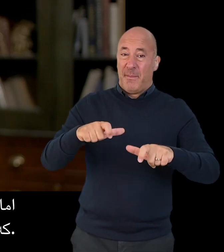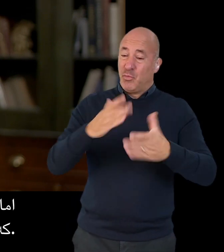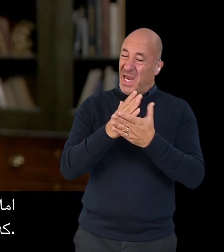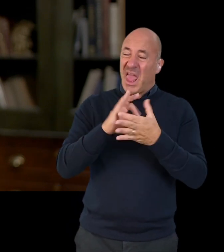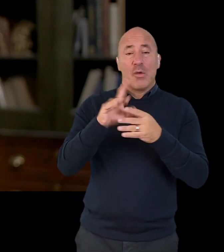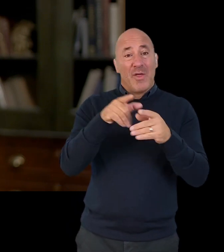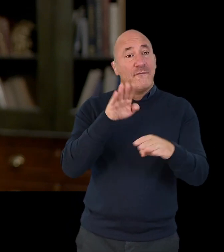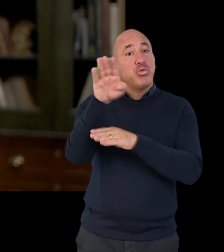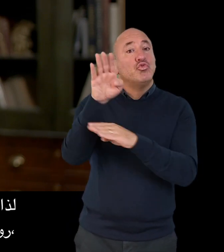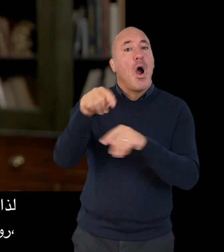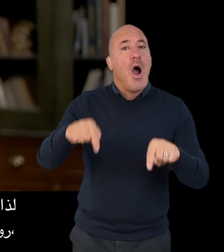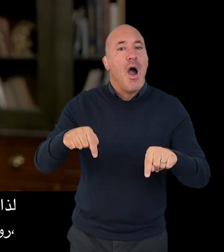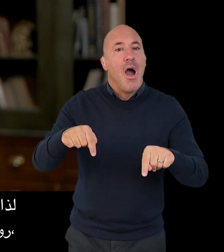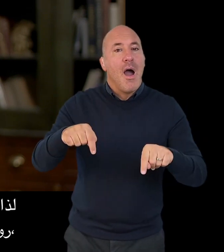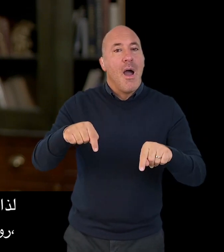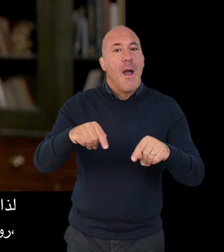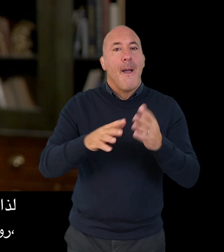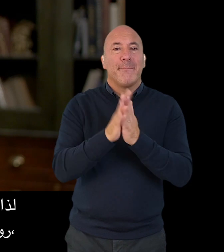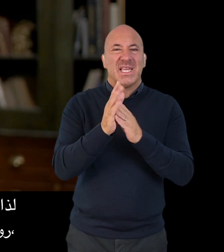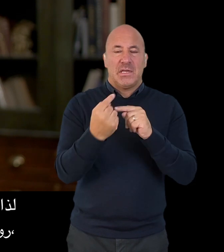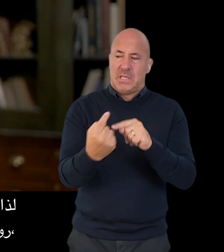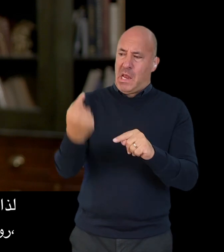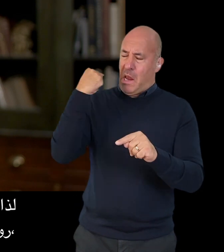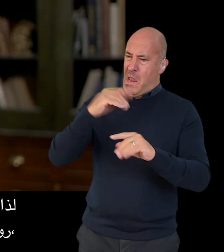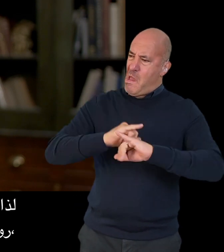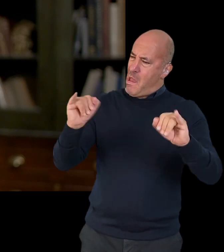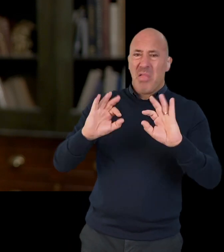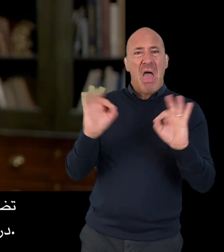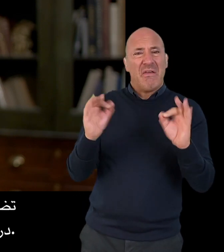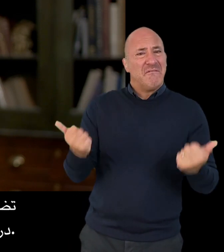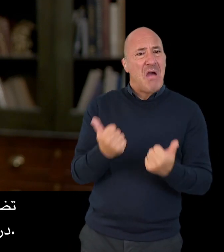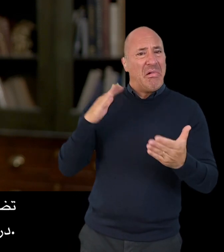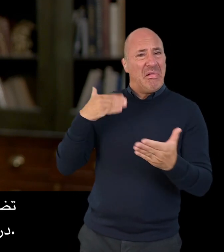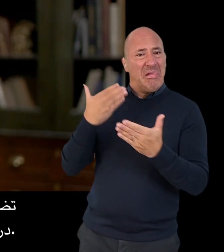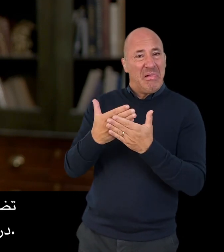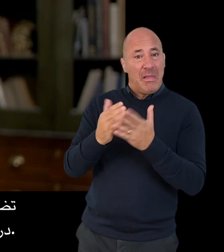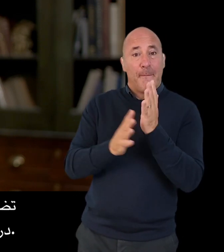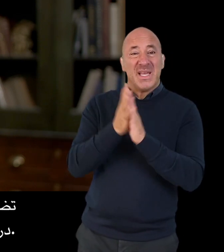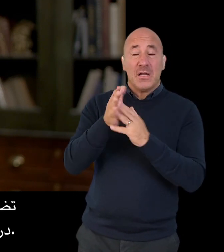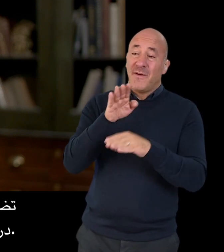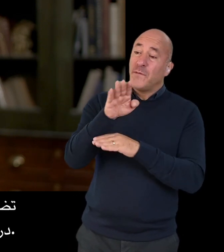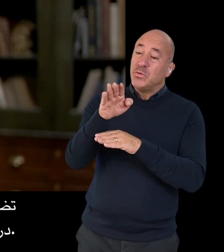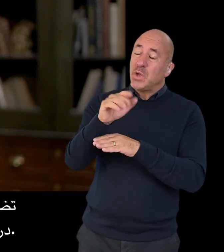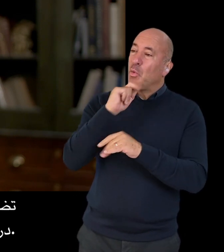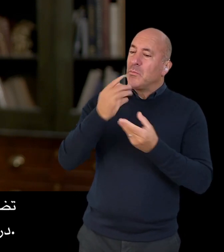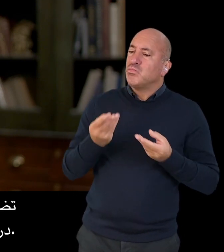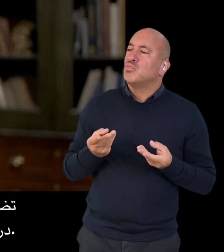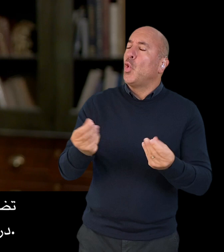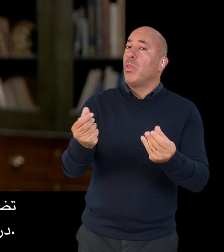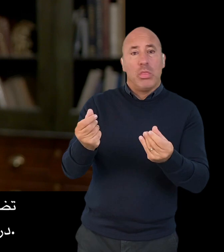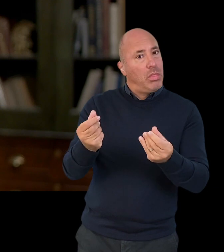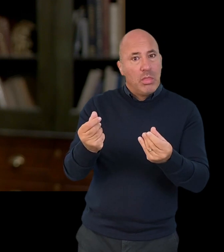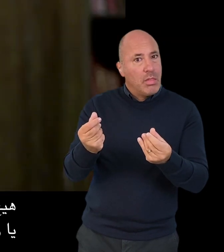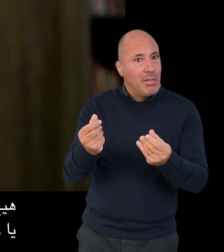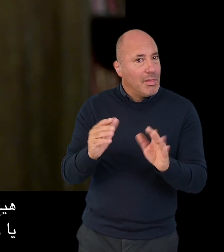the future. And so the fact that nothing bad has happened so far doesn't mean that nothing bad can ever happen in